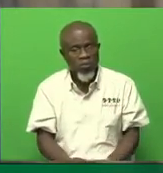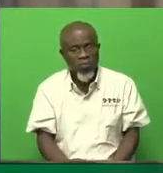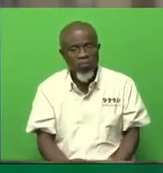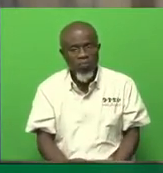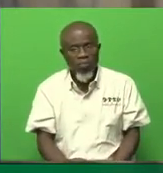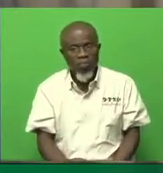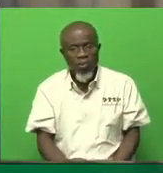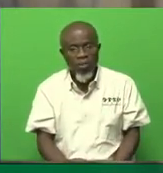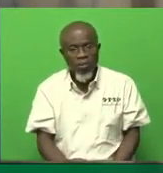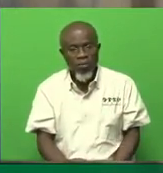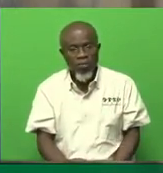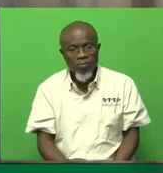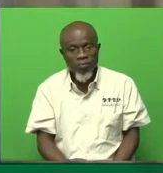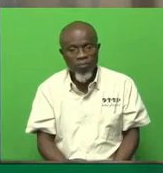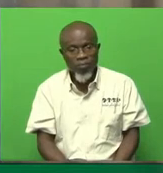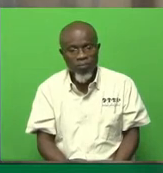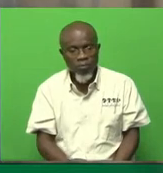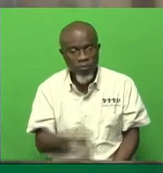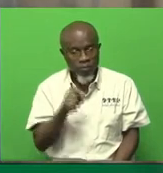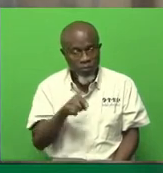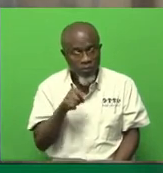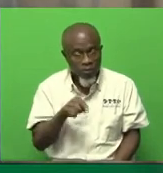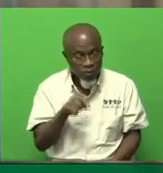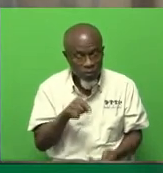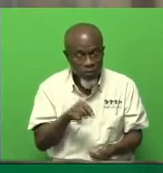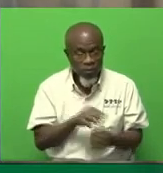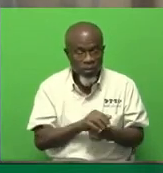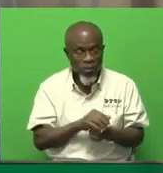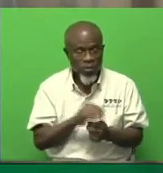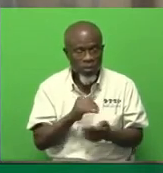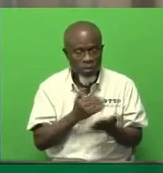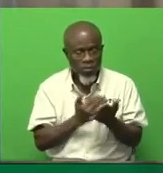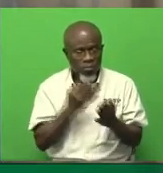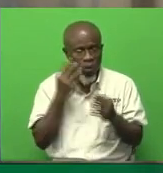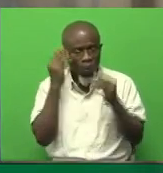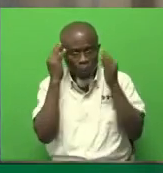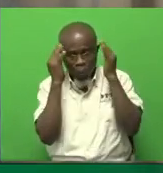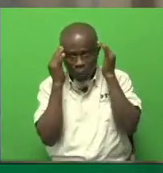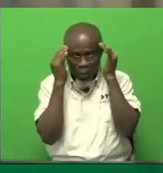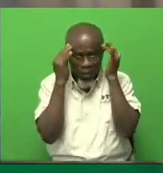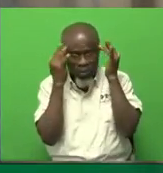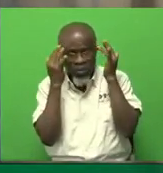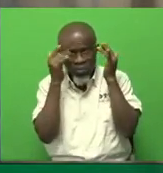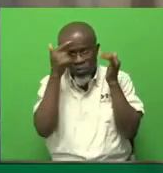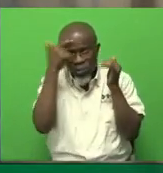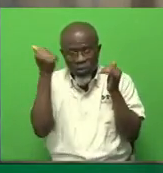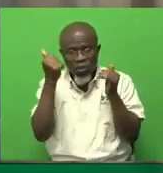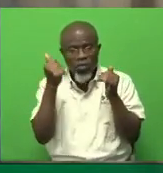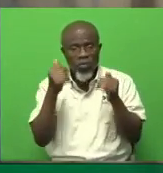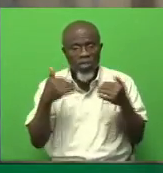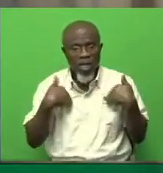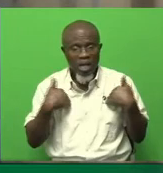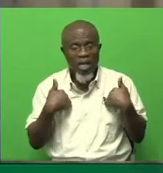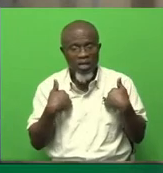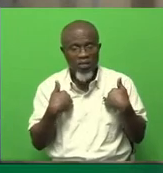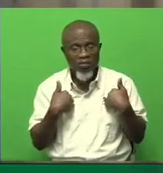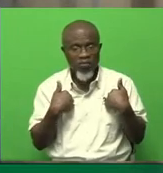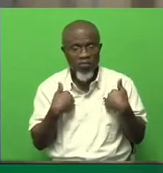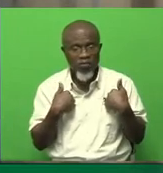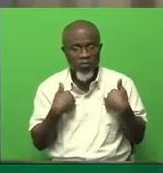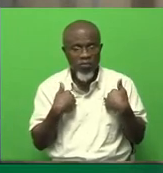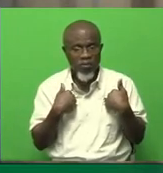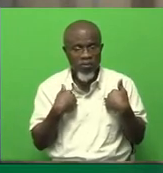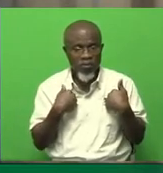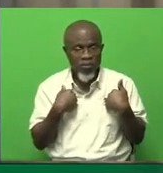this is also of some level of concern Madam speaker because what we have facing us today is